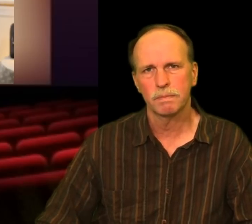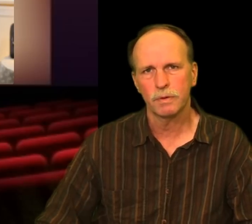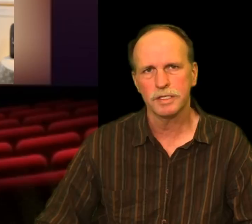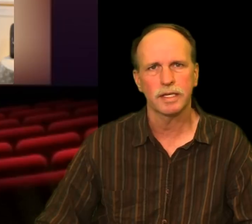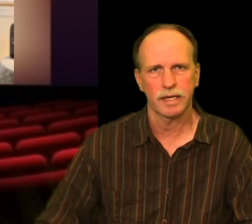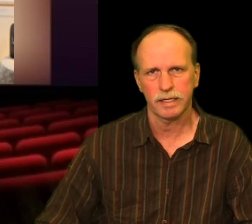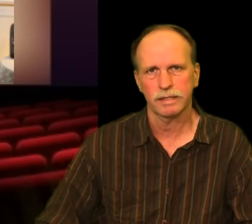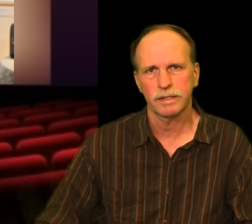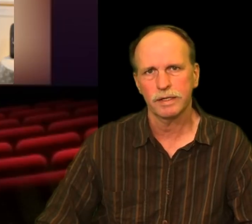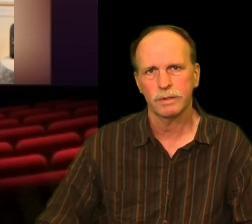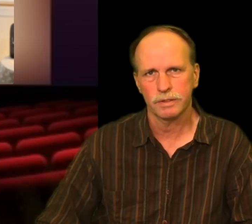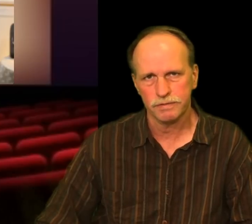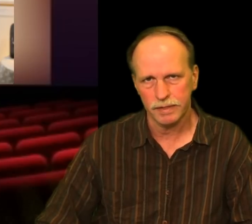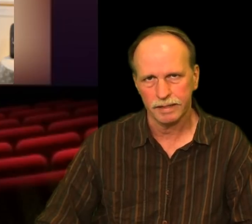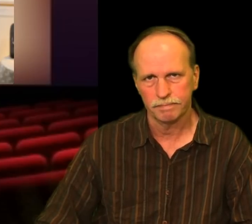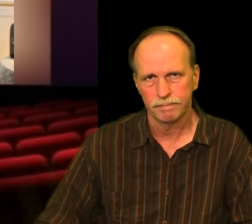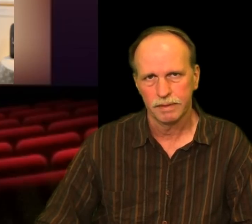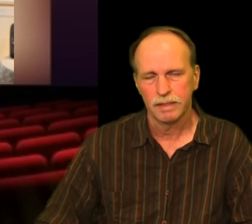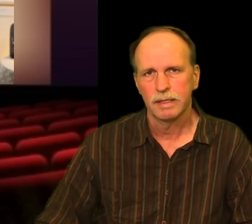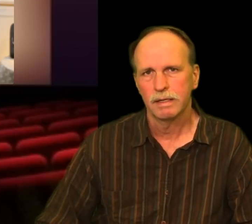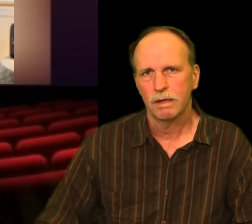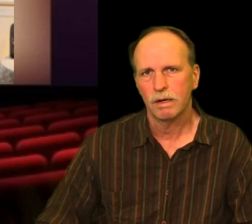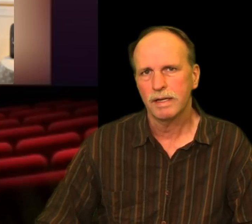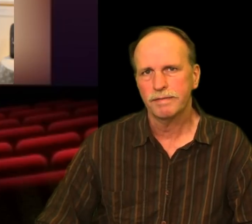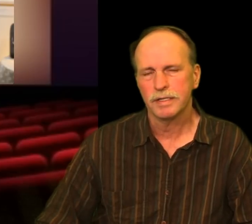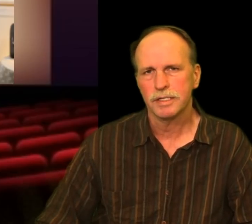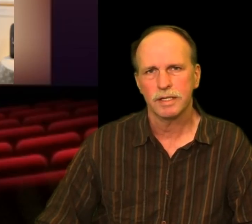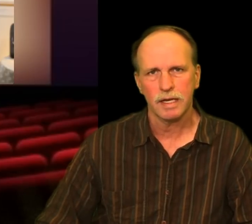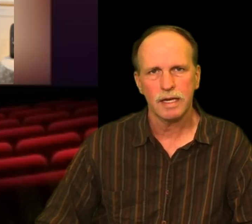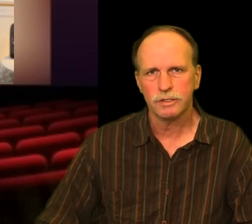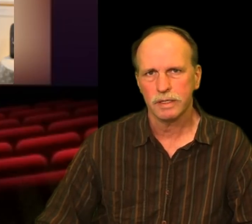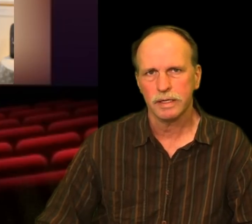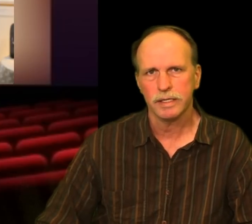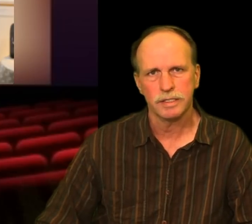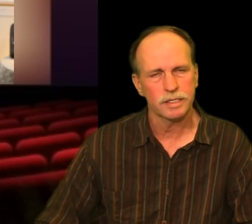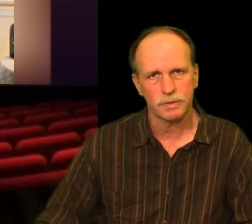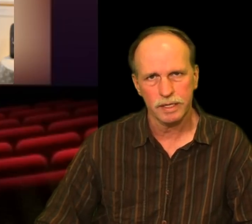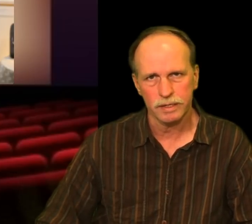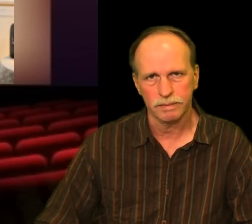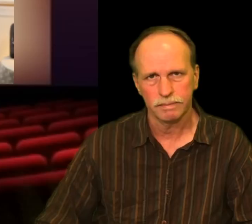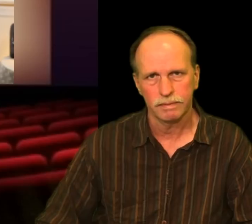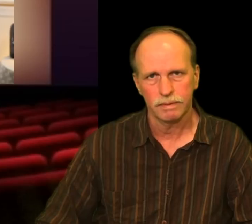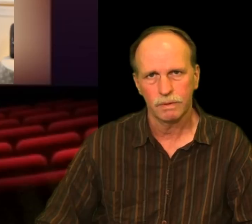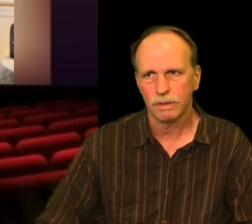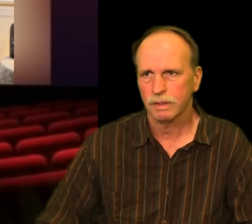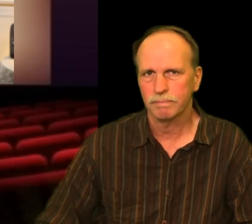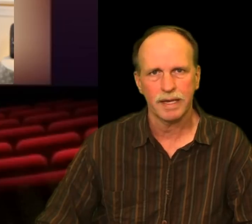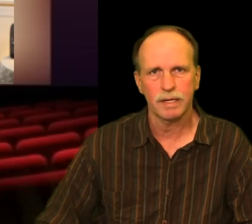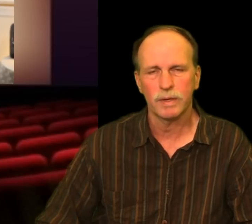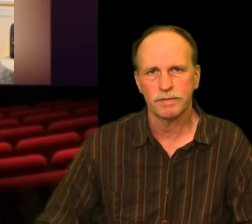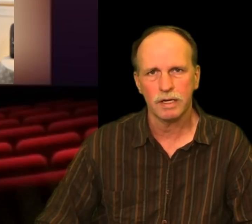that supports the idea that the earth is flat. All evidence to the contrary is disregarded